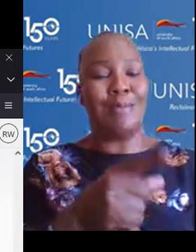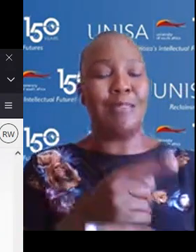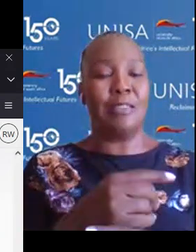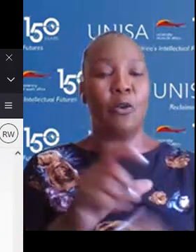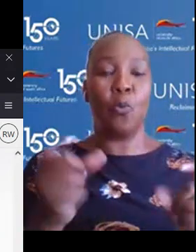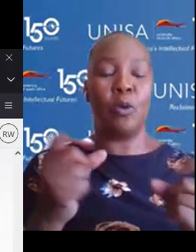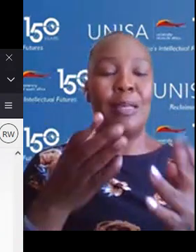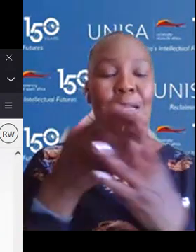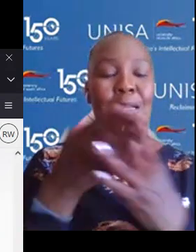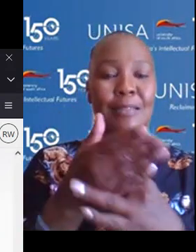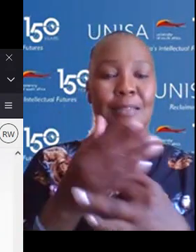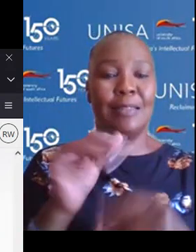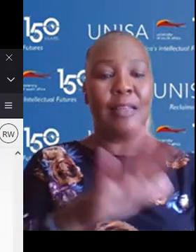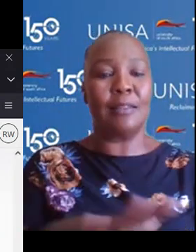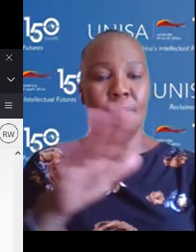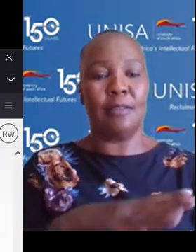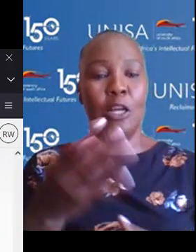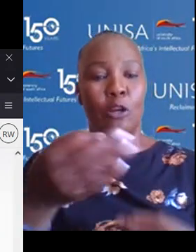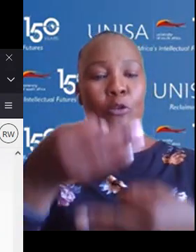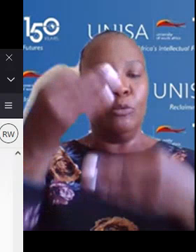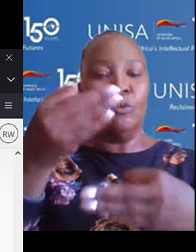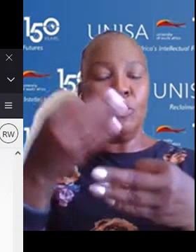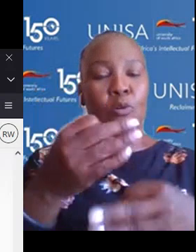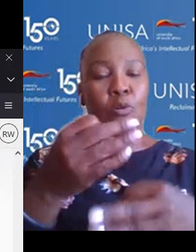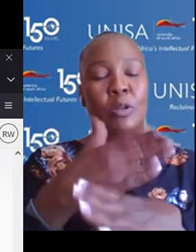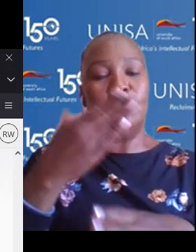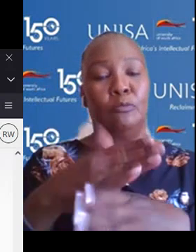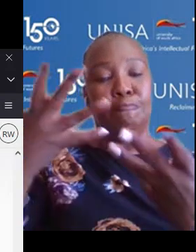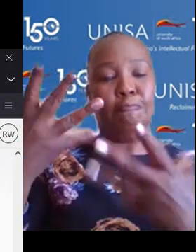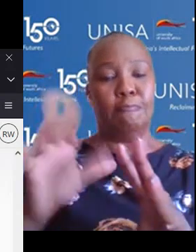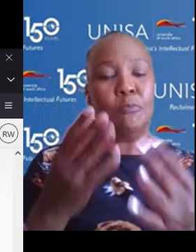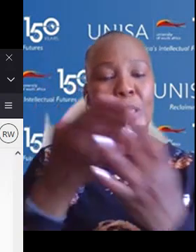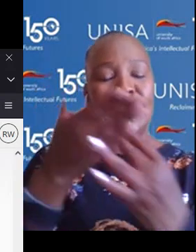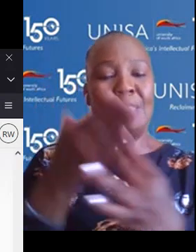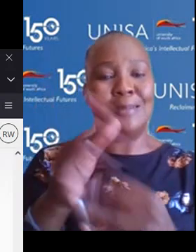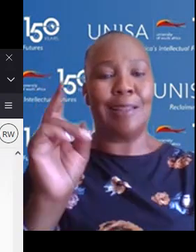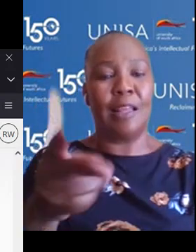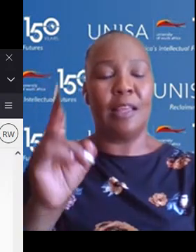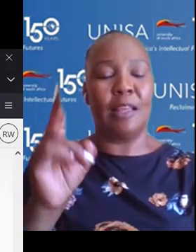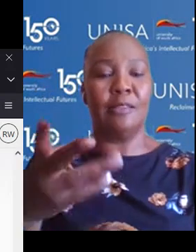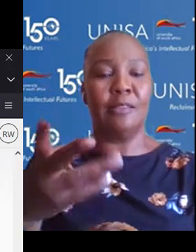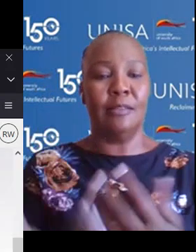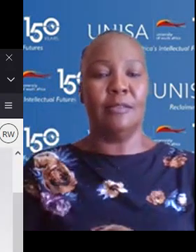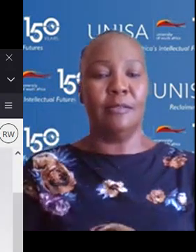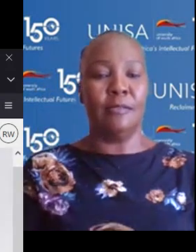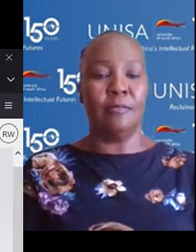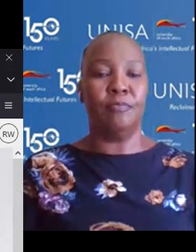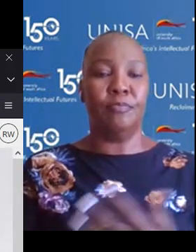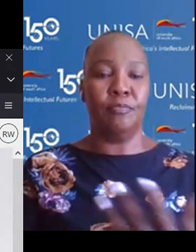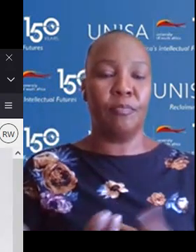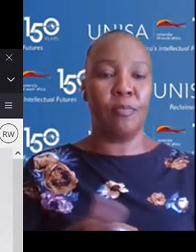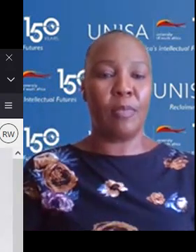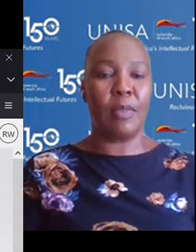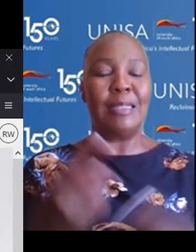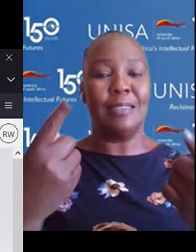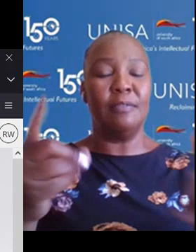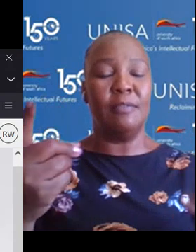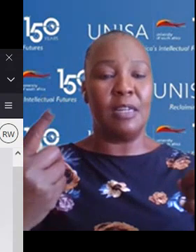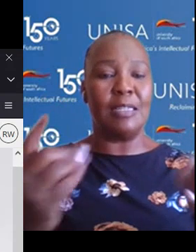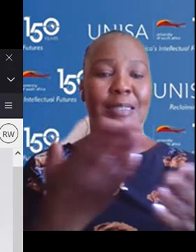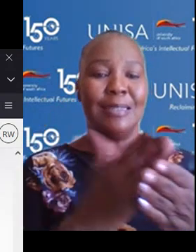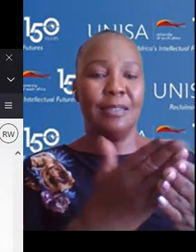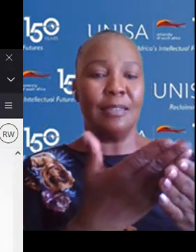areas, for perhaps documents that you've been working on to quickly access them again. And so there is different sections, and